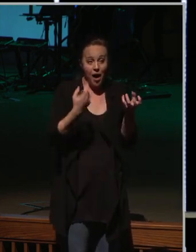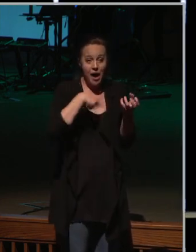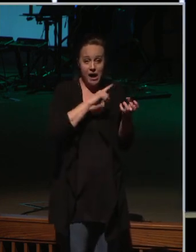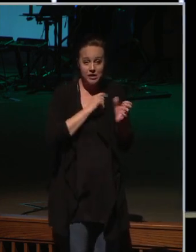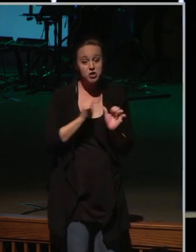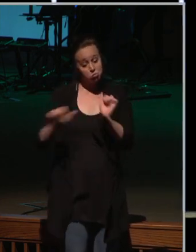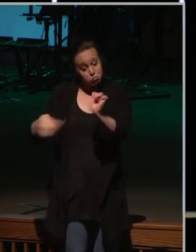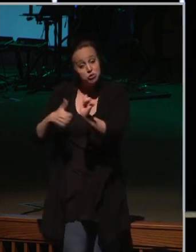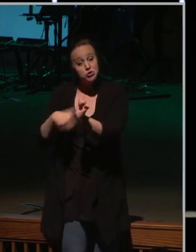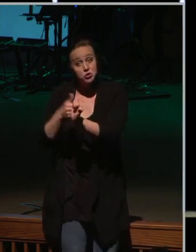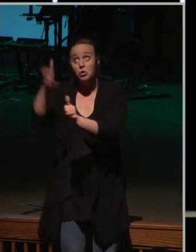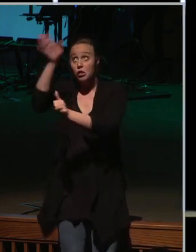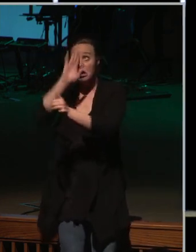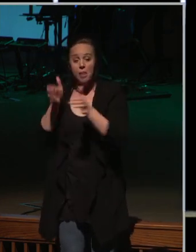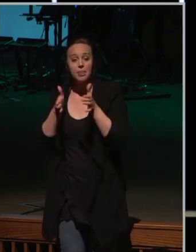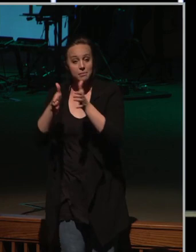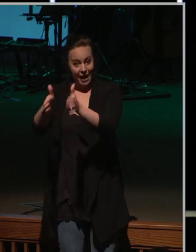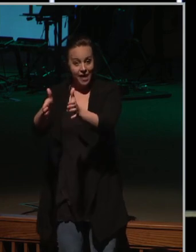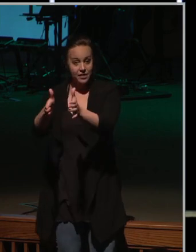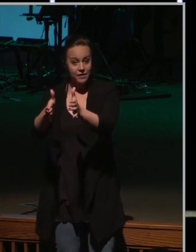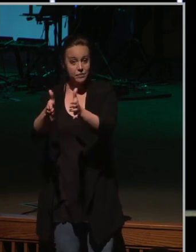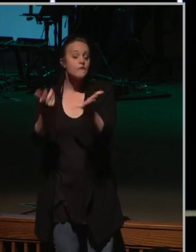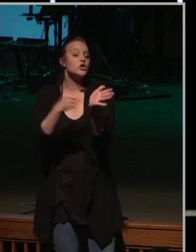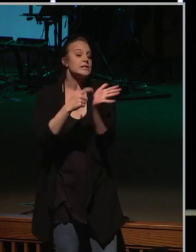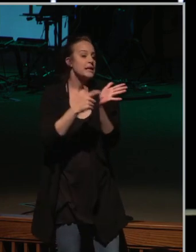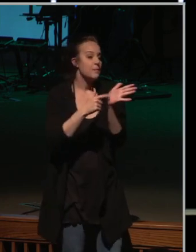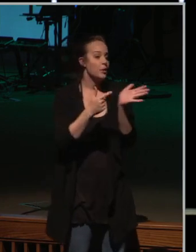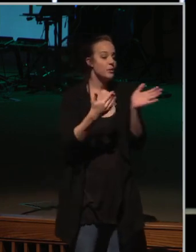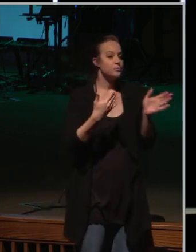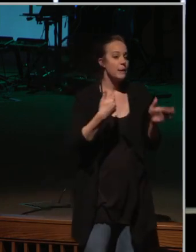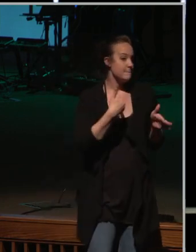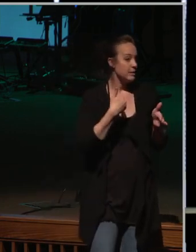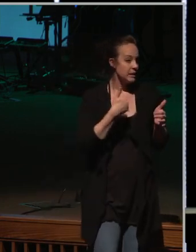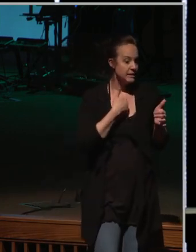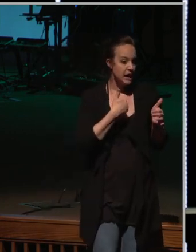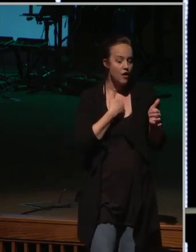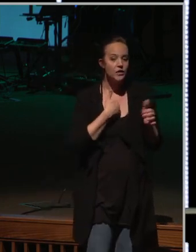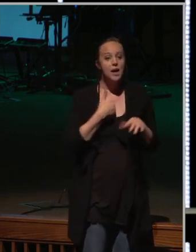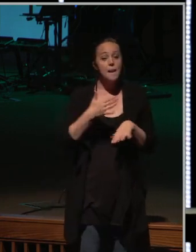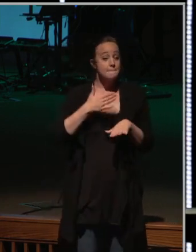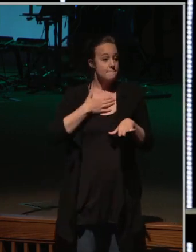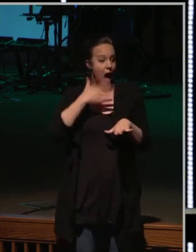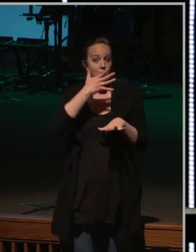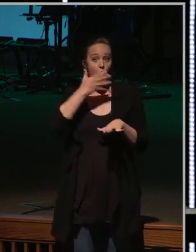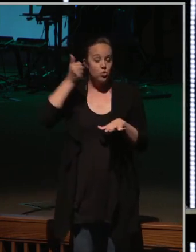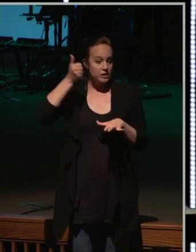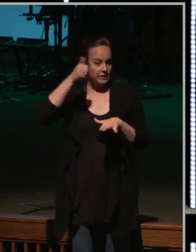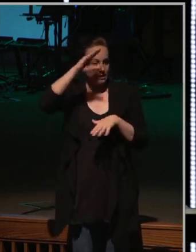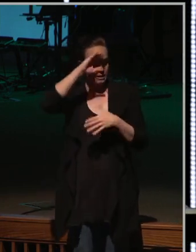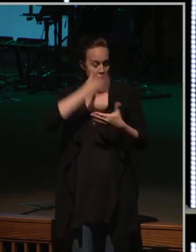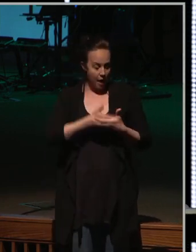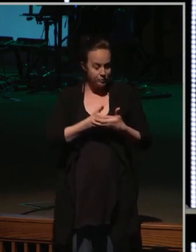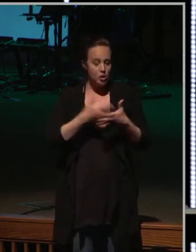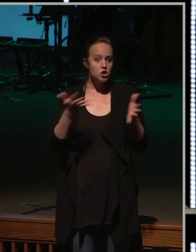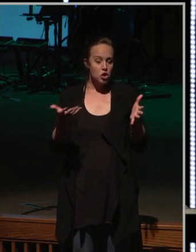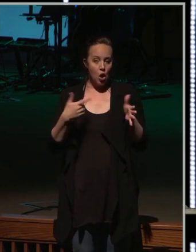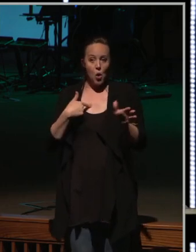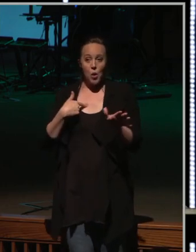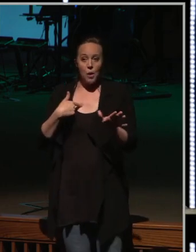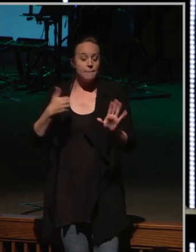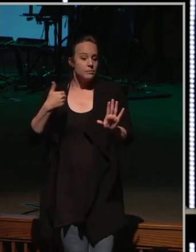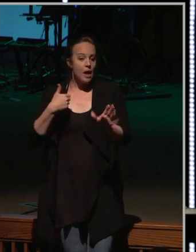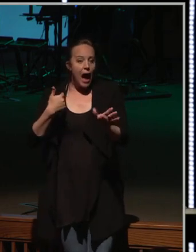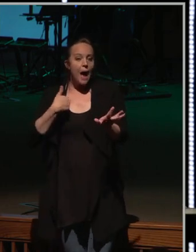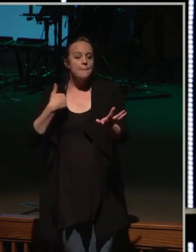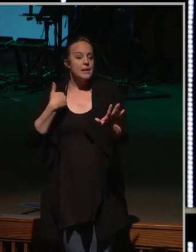was with my oldest son. And I'm a baseball fan, love baseball, I've played it my whole life, and when he was a young guy, he loved to